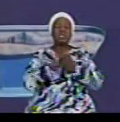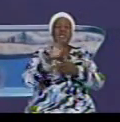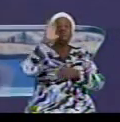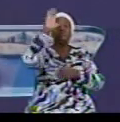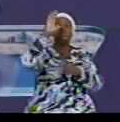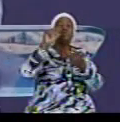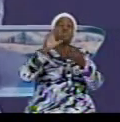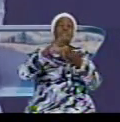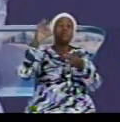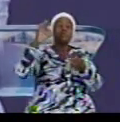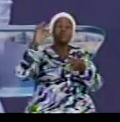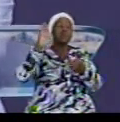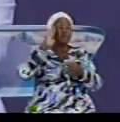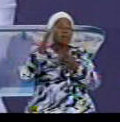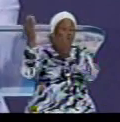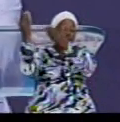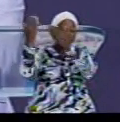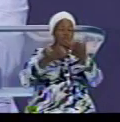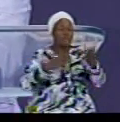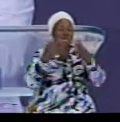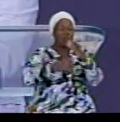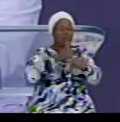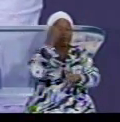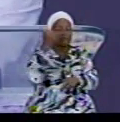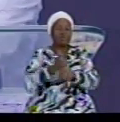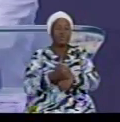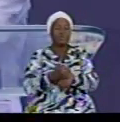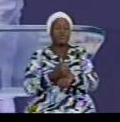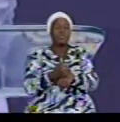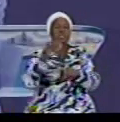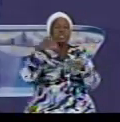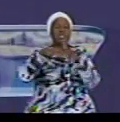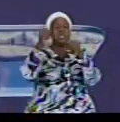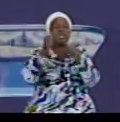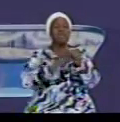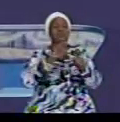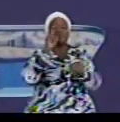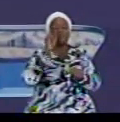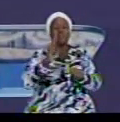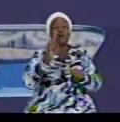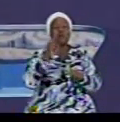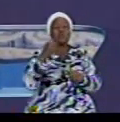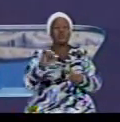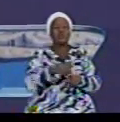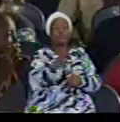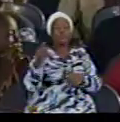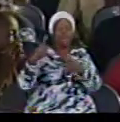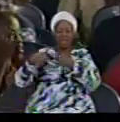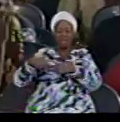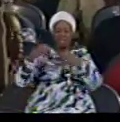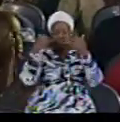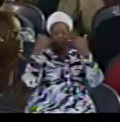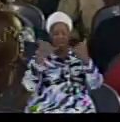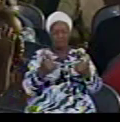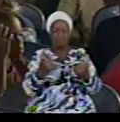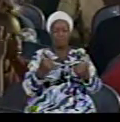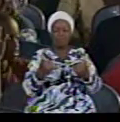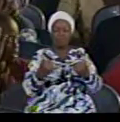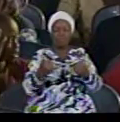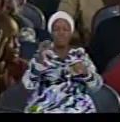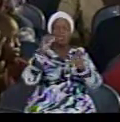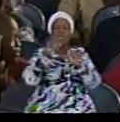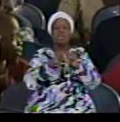spirit will bring a confirmation in every one of their hearts now.